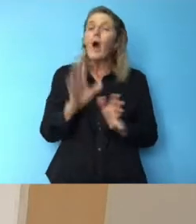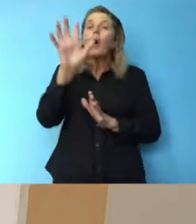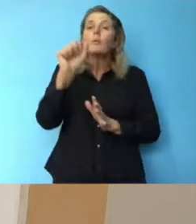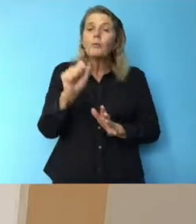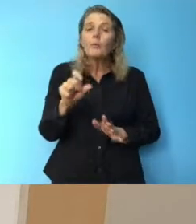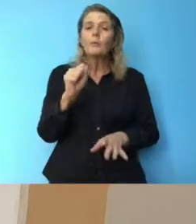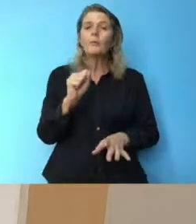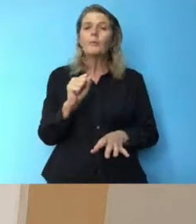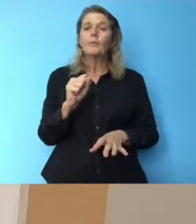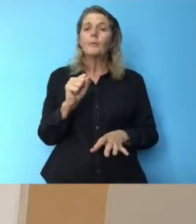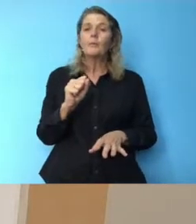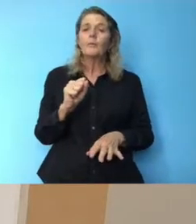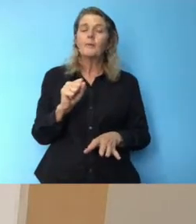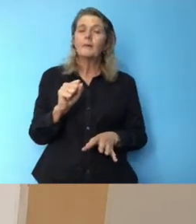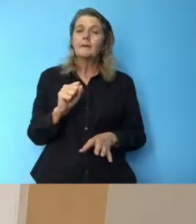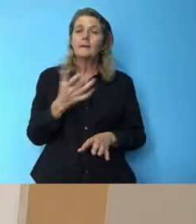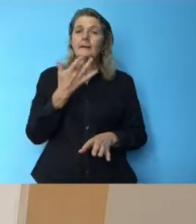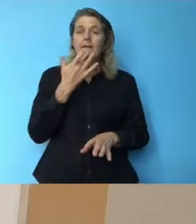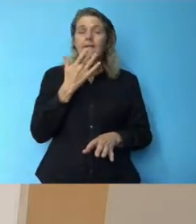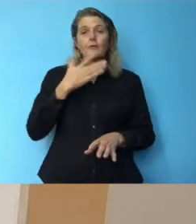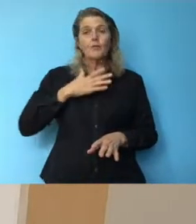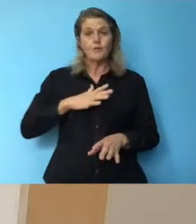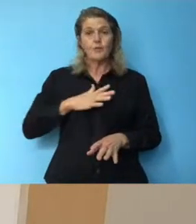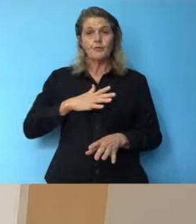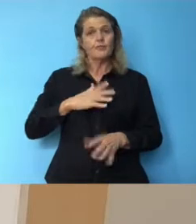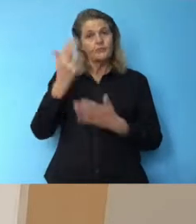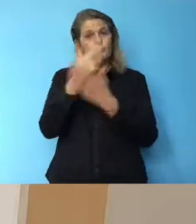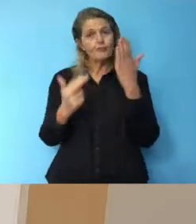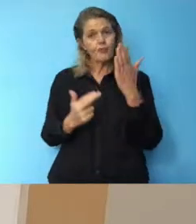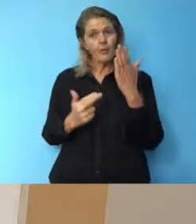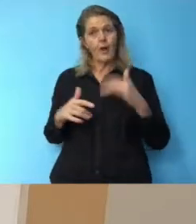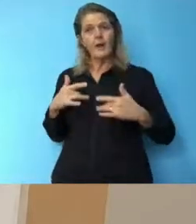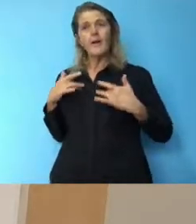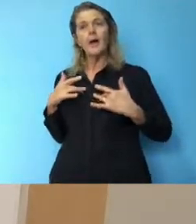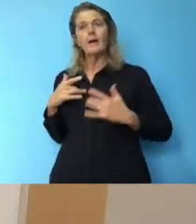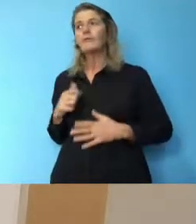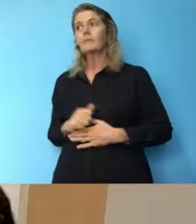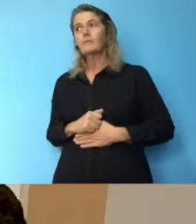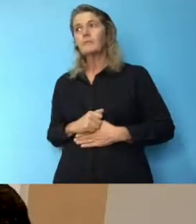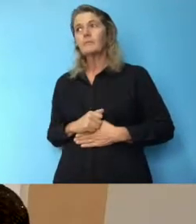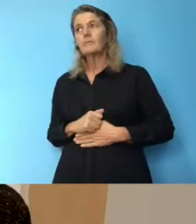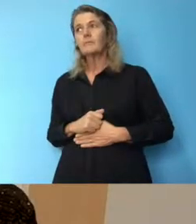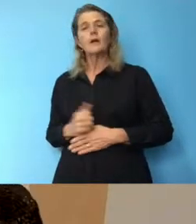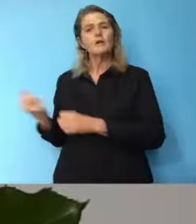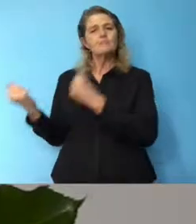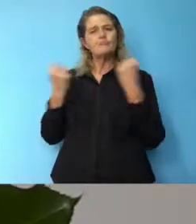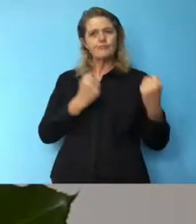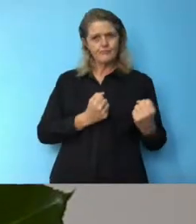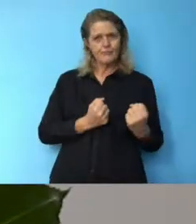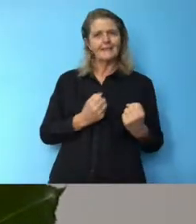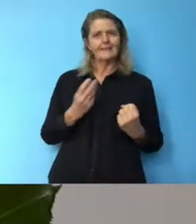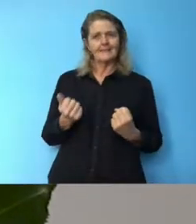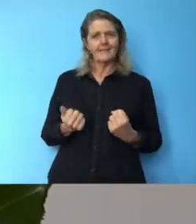everything. Oh, sorry, if you are wanting to draw from life, I want you to find something lovely to draw, and